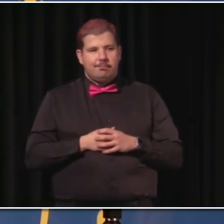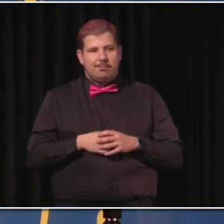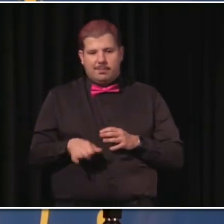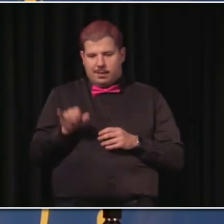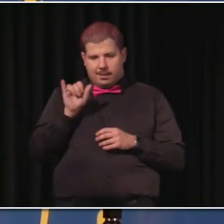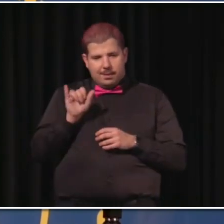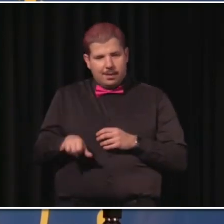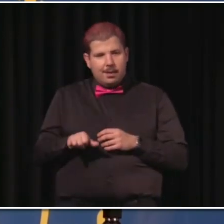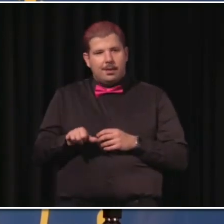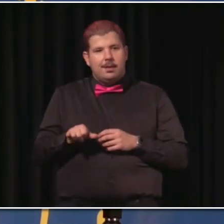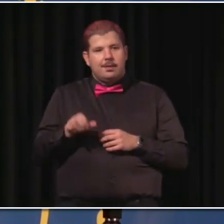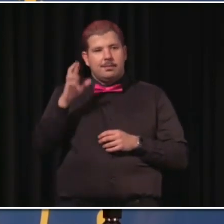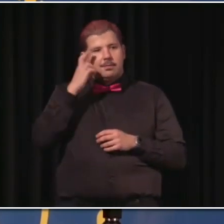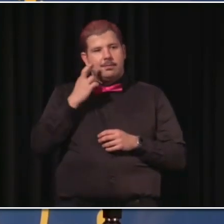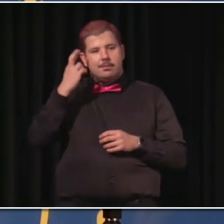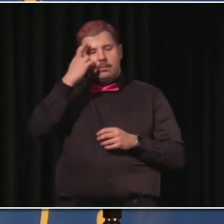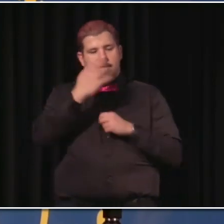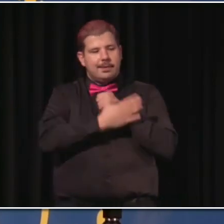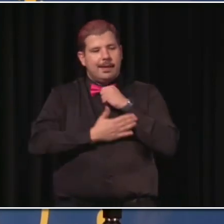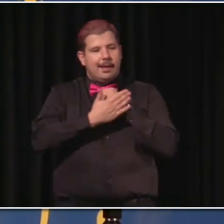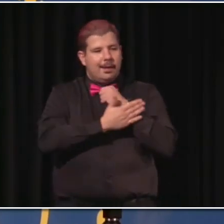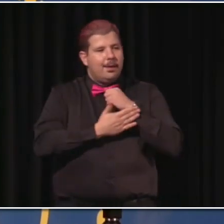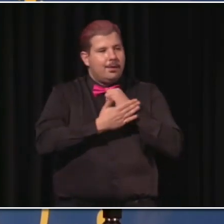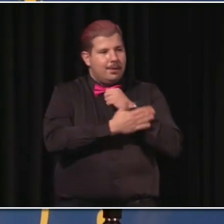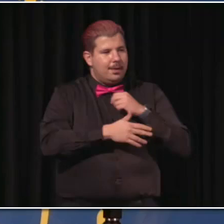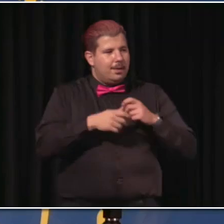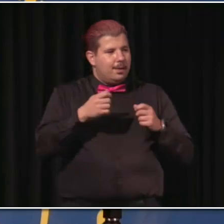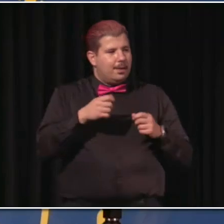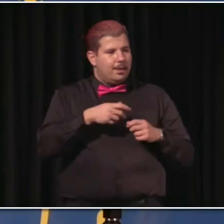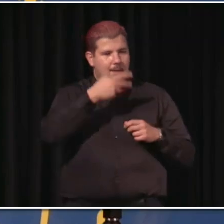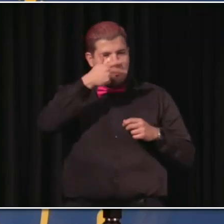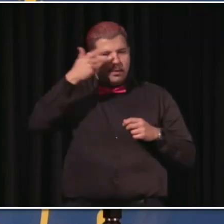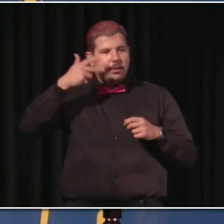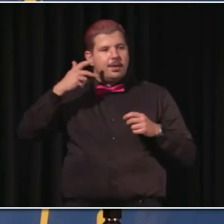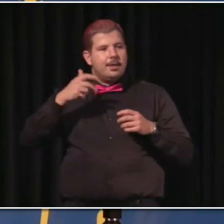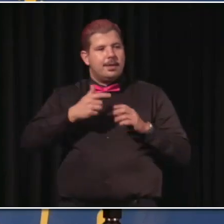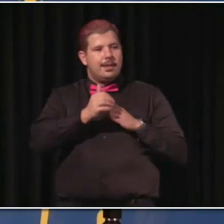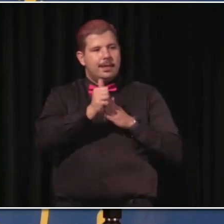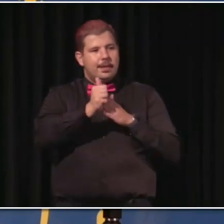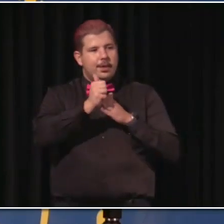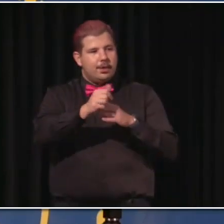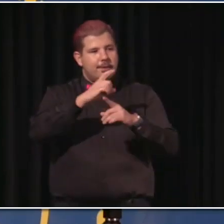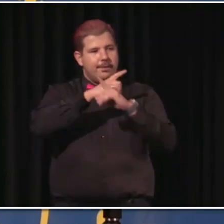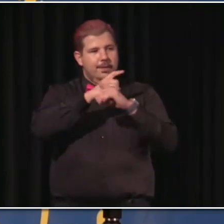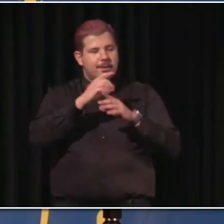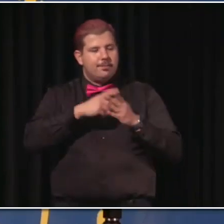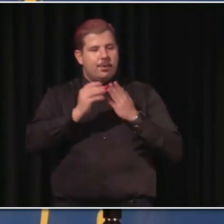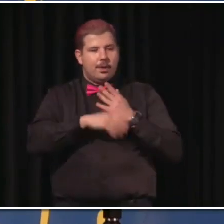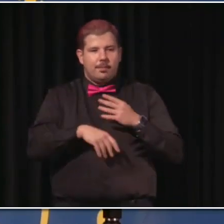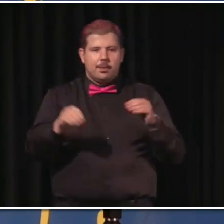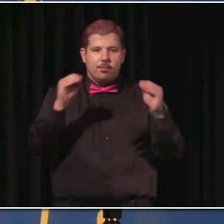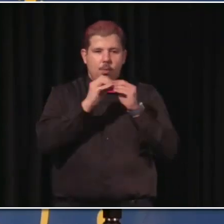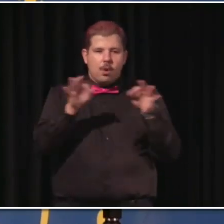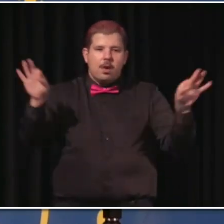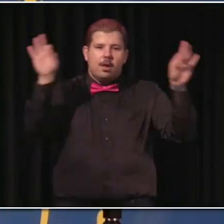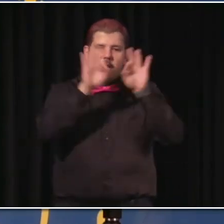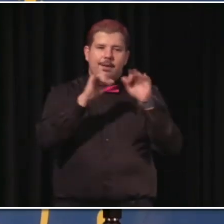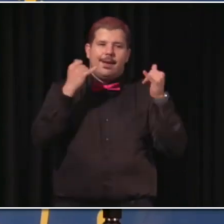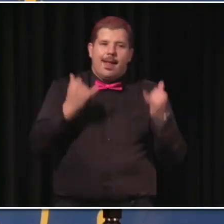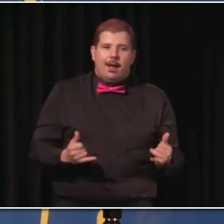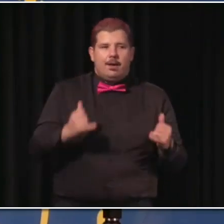That's why the San Diego County Immigrant Legal Defense Program is more vital now than ever.